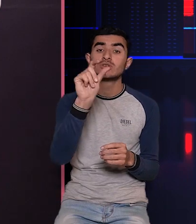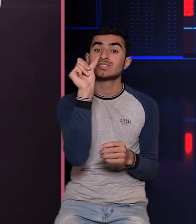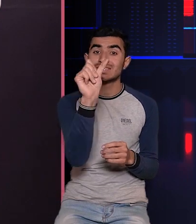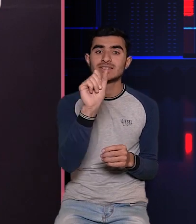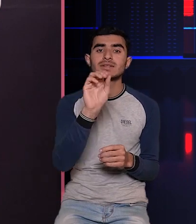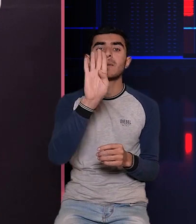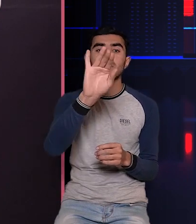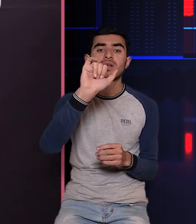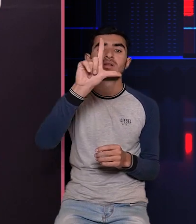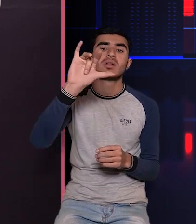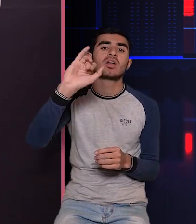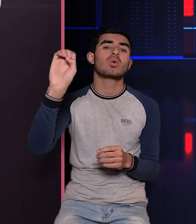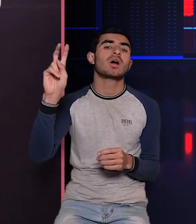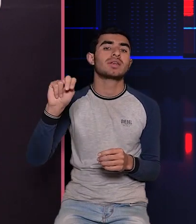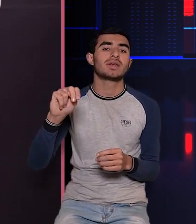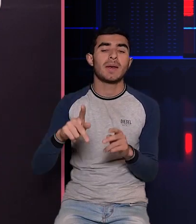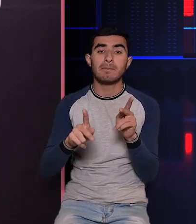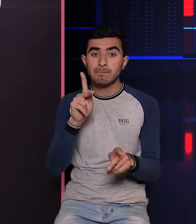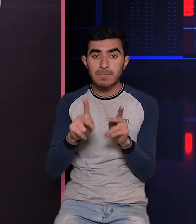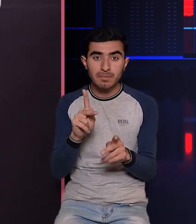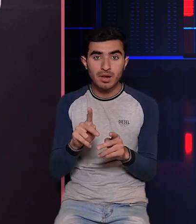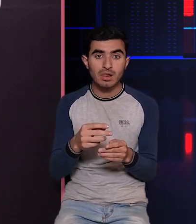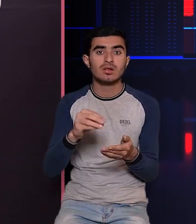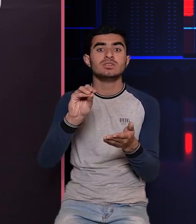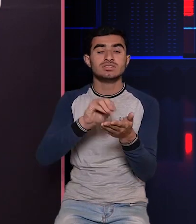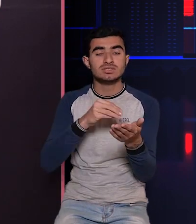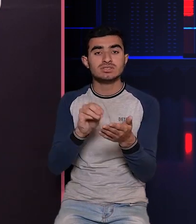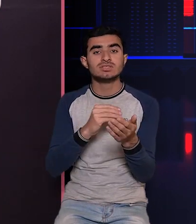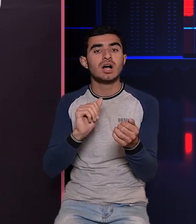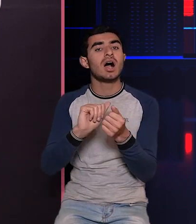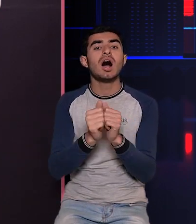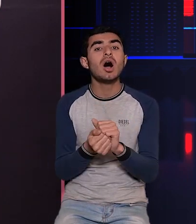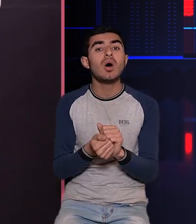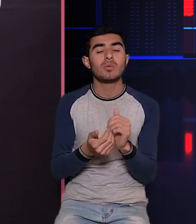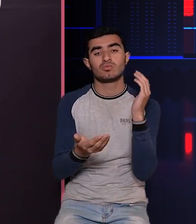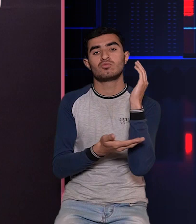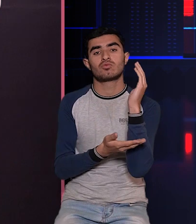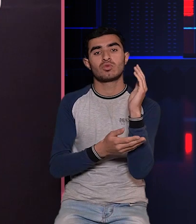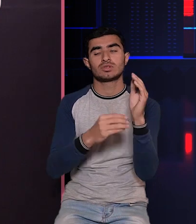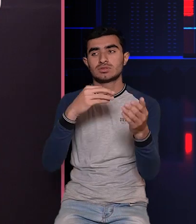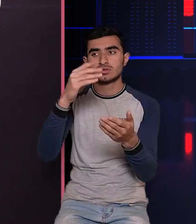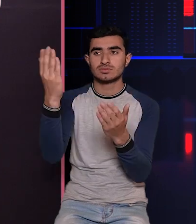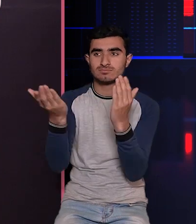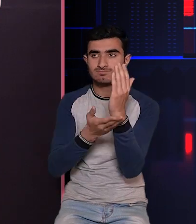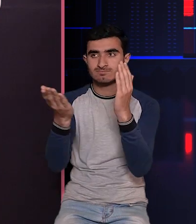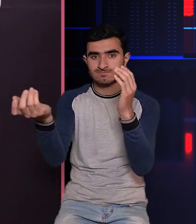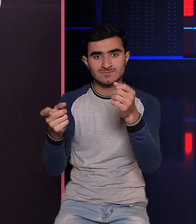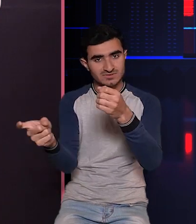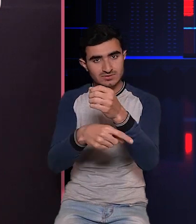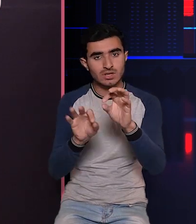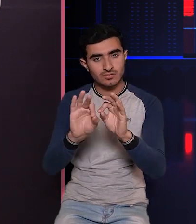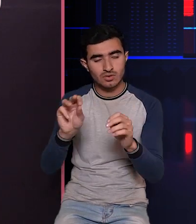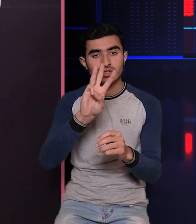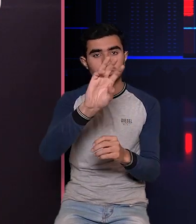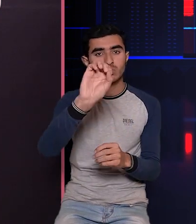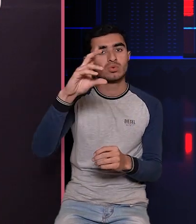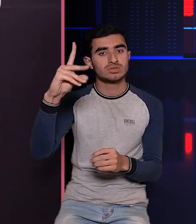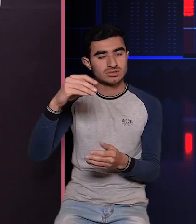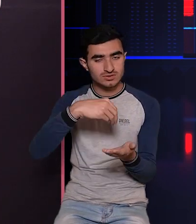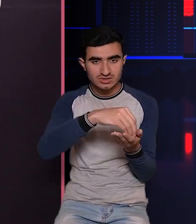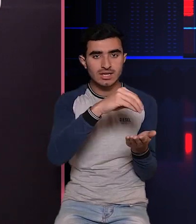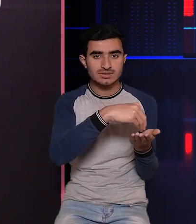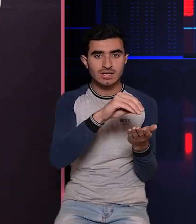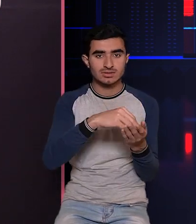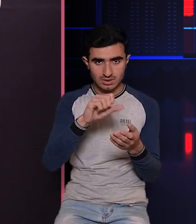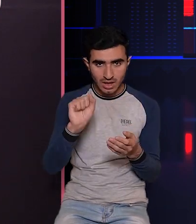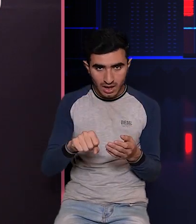capacity, timber does not need to be the only sole source of income. So if we use the forest bounty to